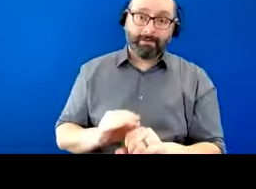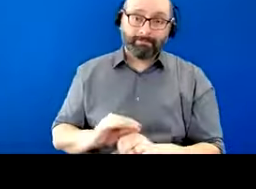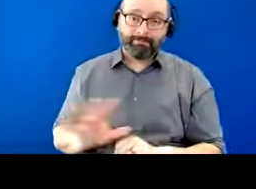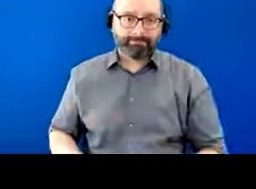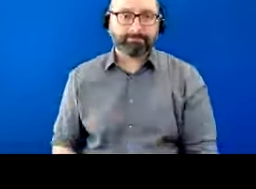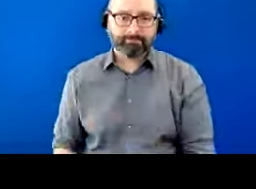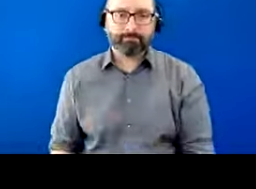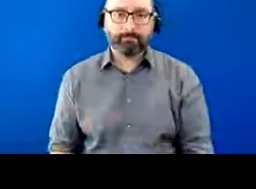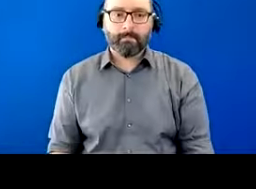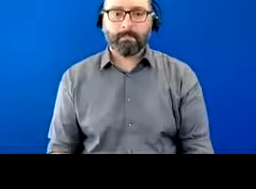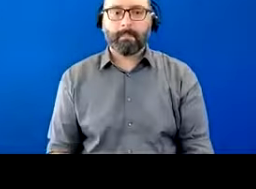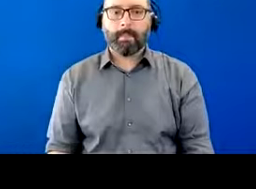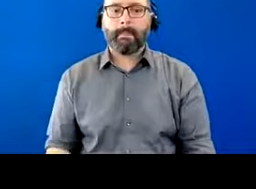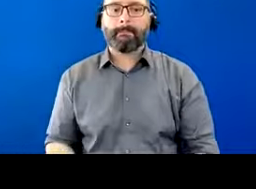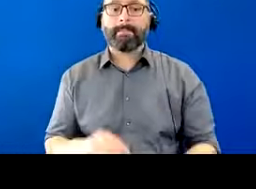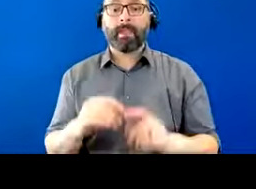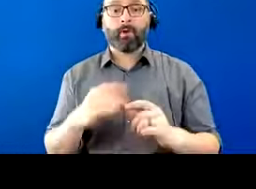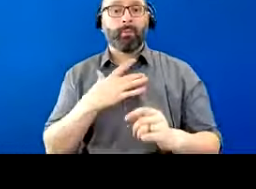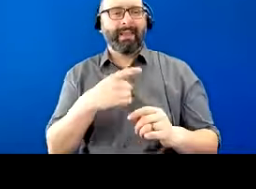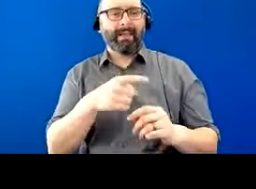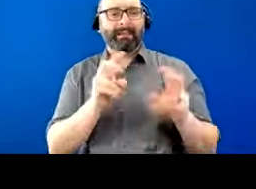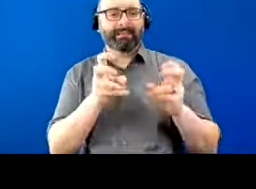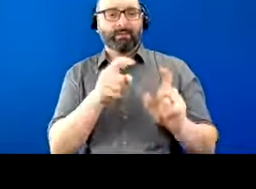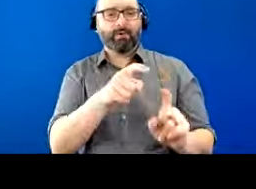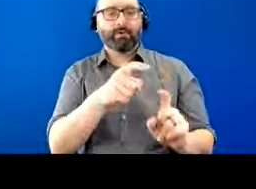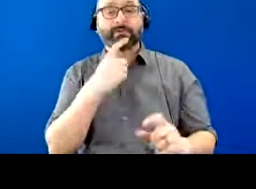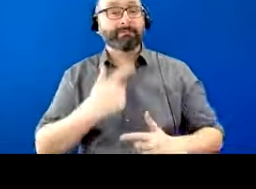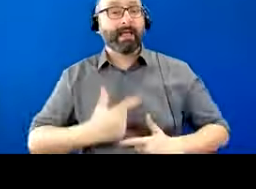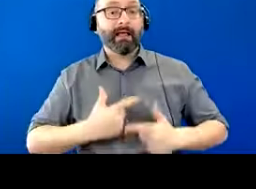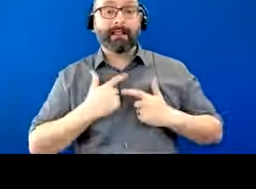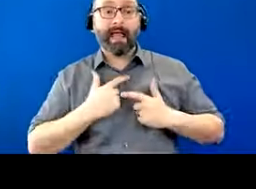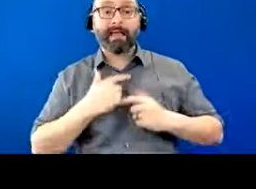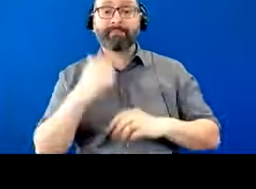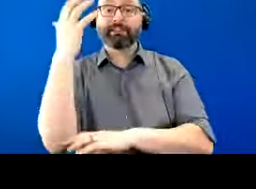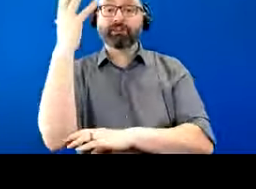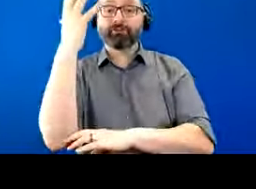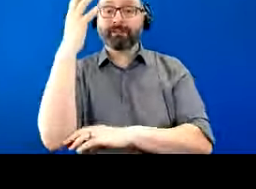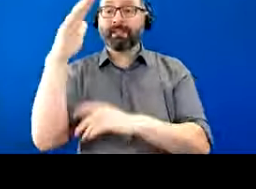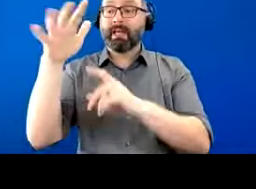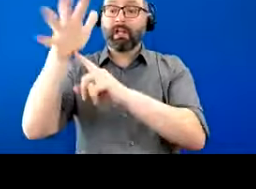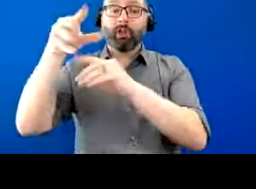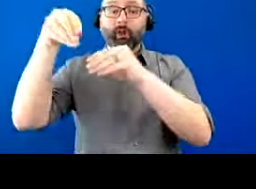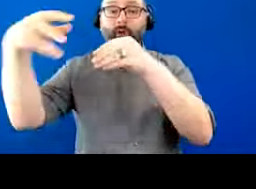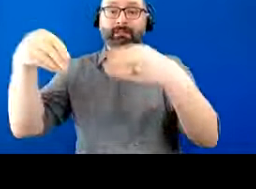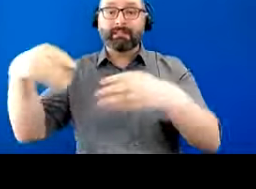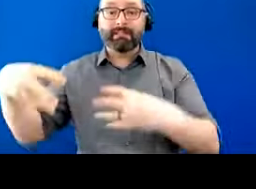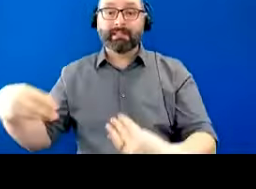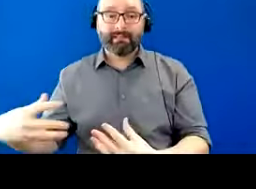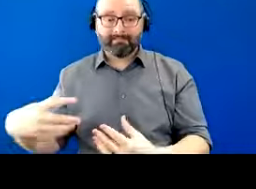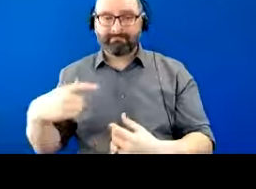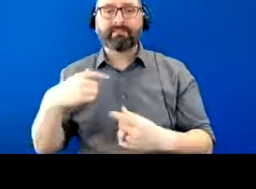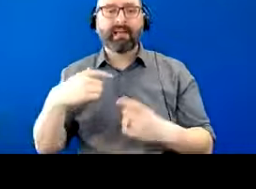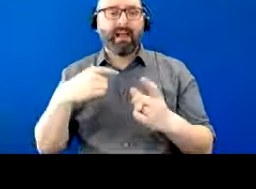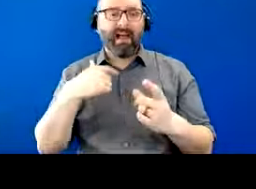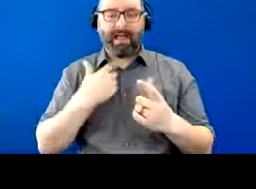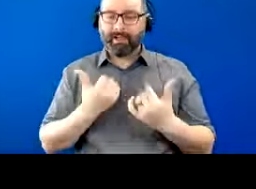So, we really like this quote here that she said, life is a tree losing its leaves at the season of life. I just keep staying in the